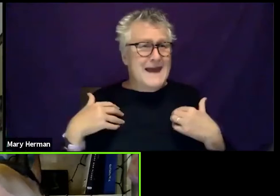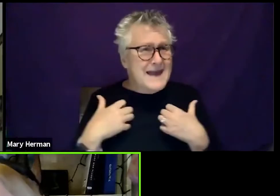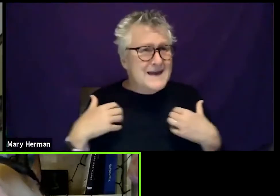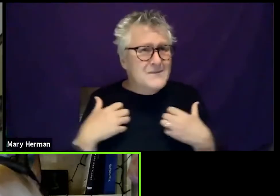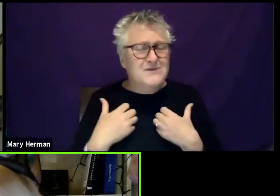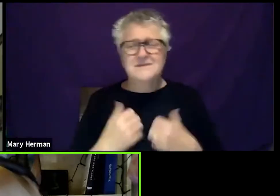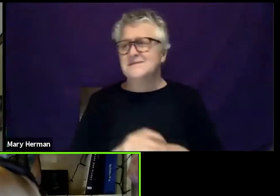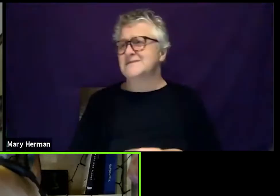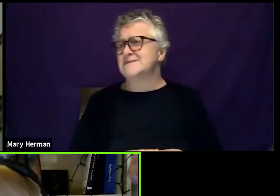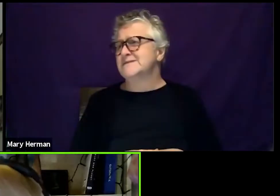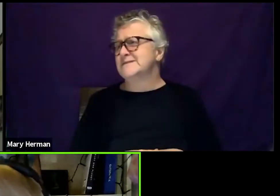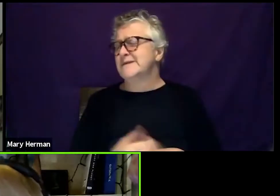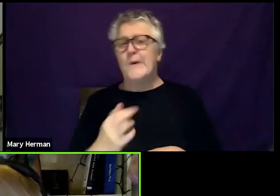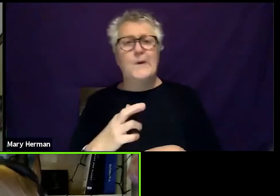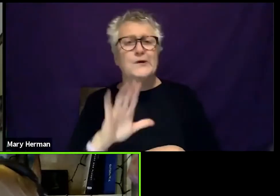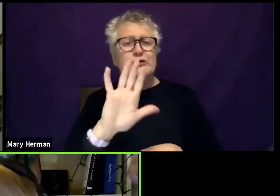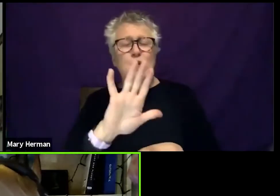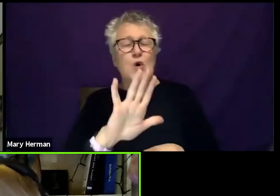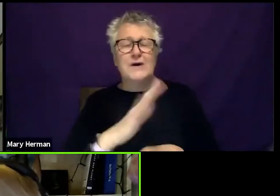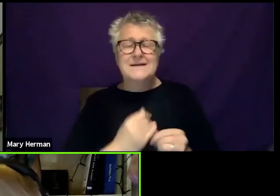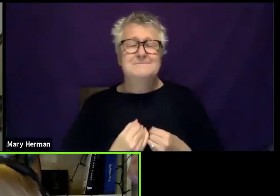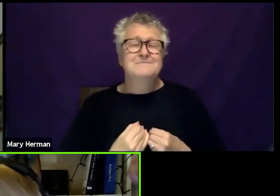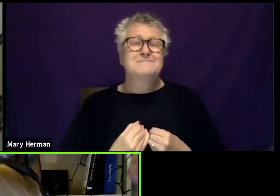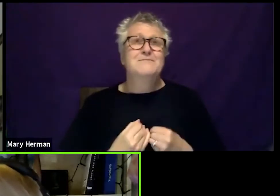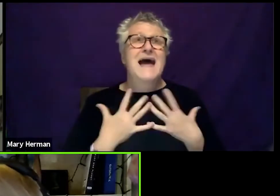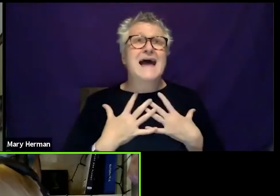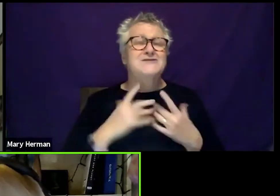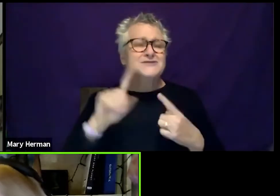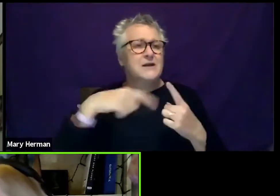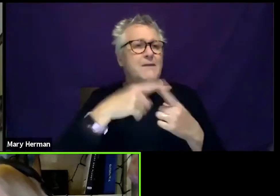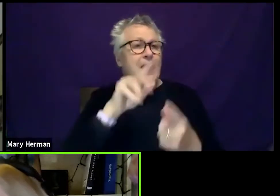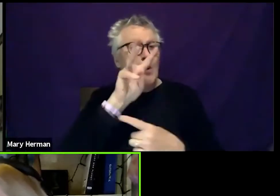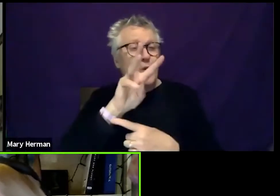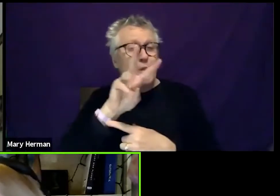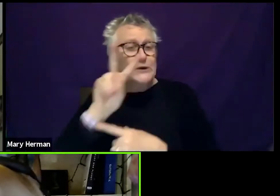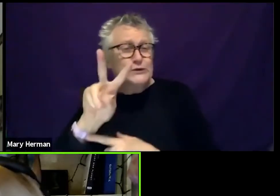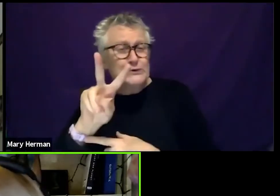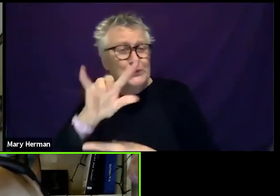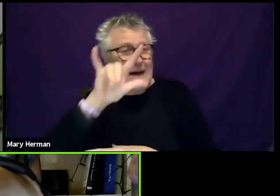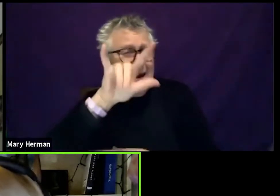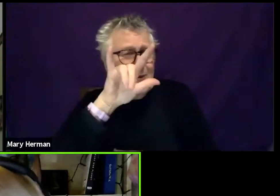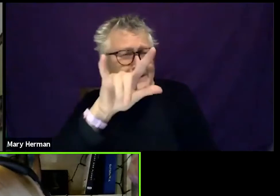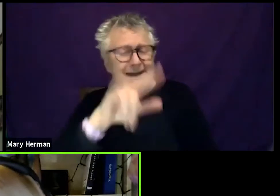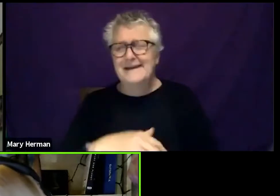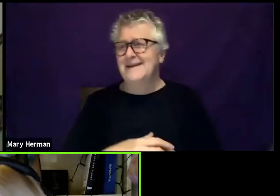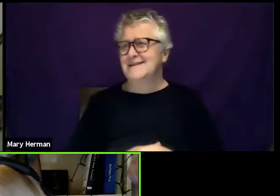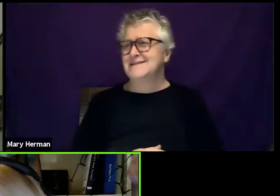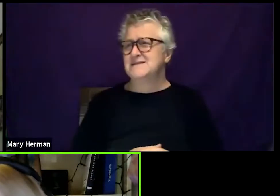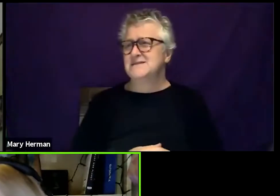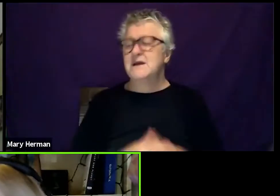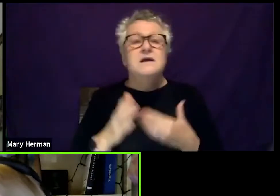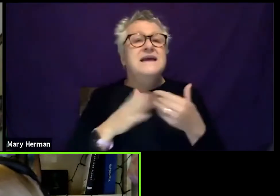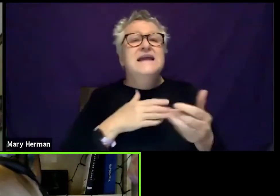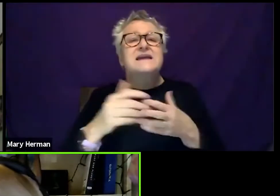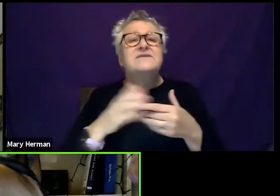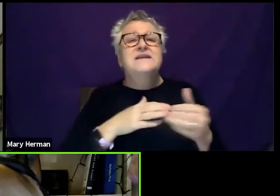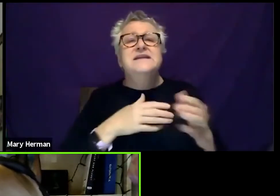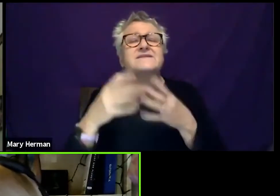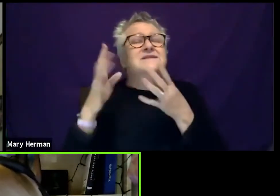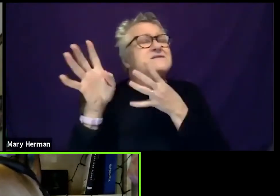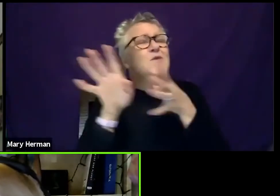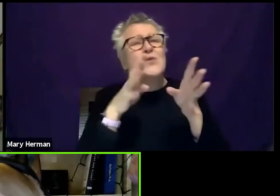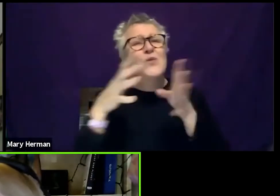II airplanes, you know, even if it is just the breeze on your face, we can